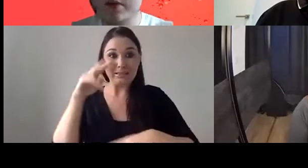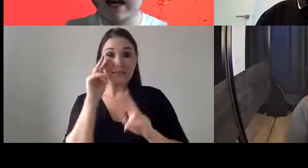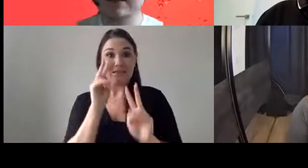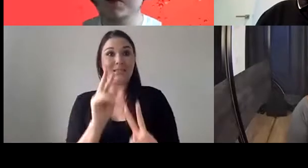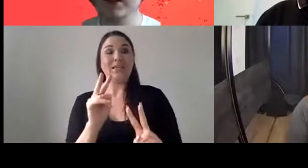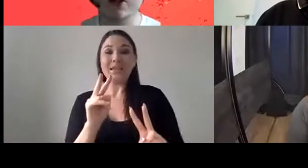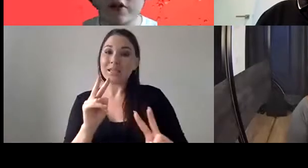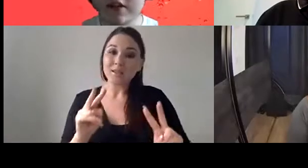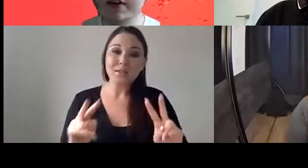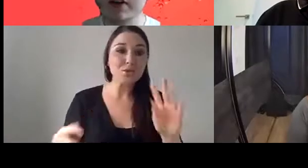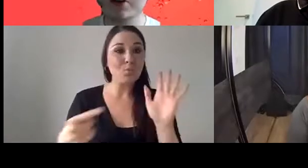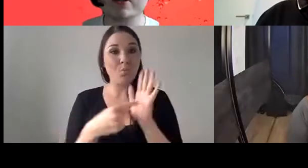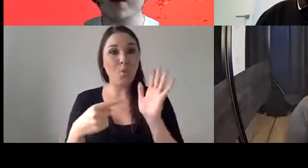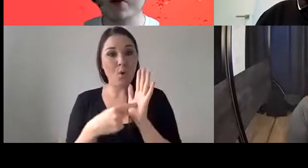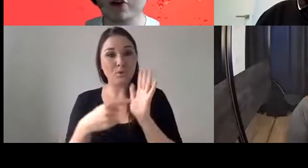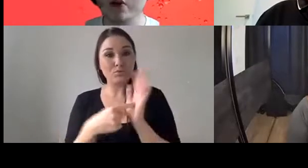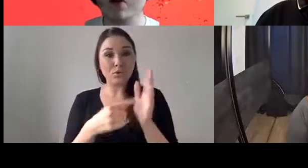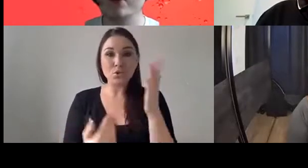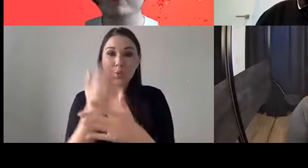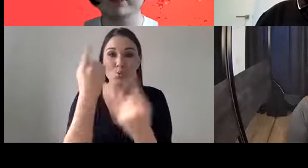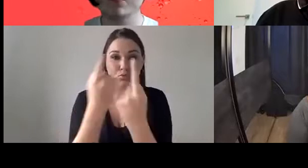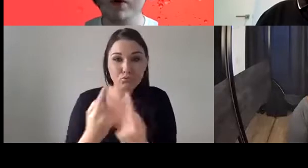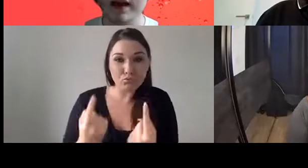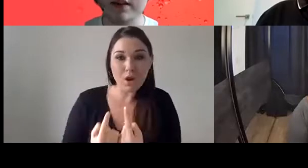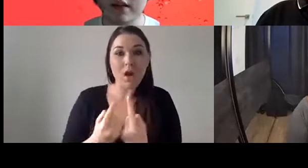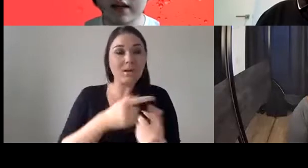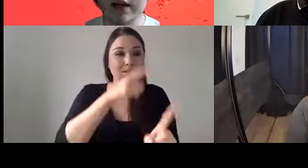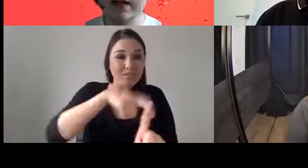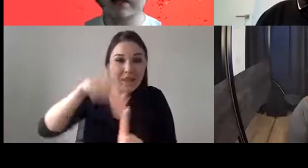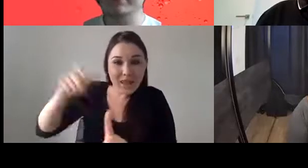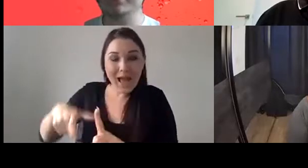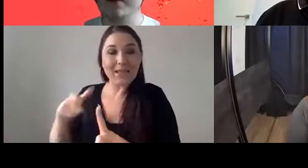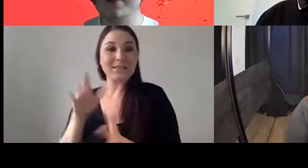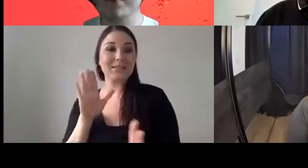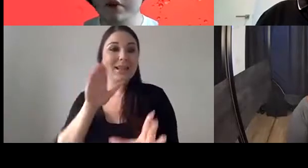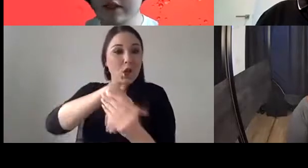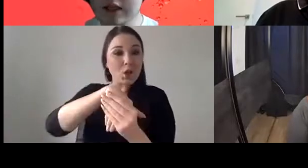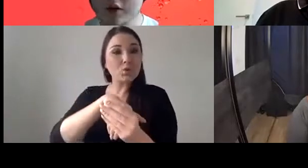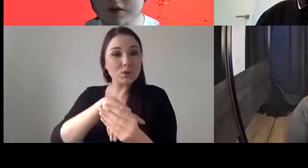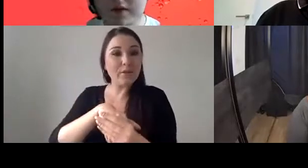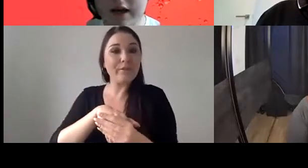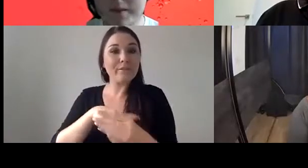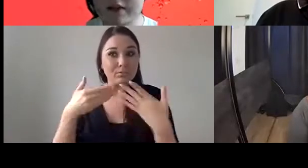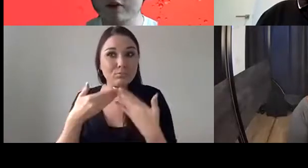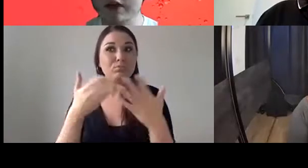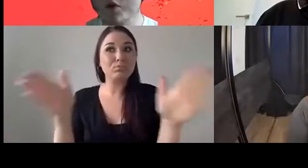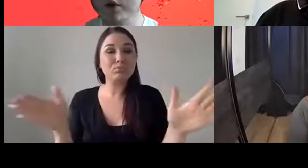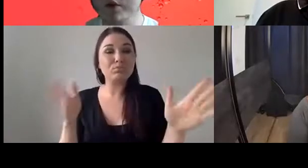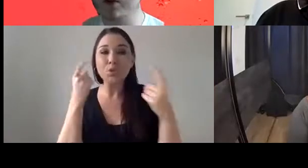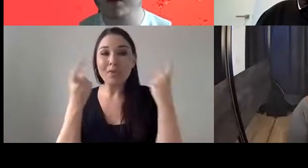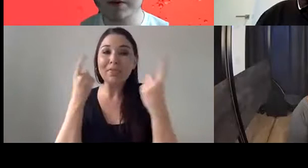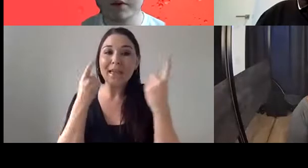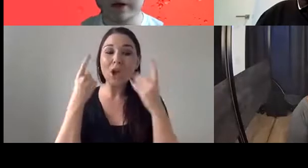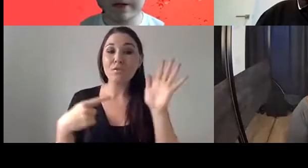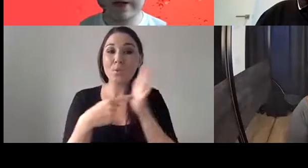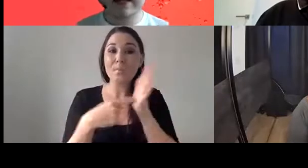products to be accessible and inclusive, and just how much clients really want that to be something that everybody's thinking of and is really important for a